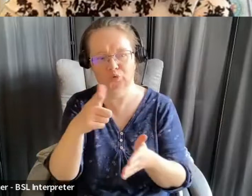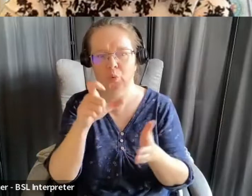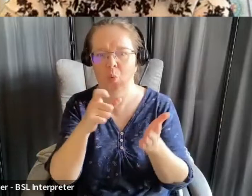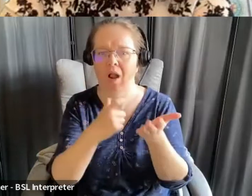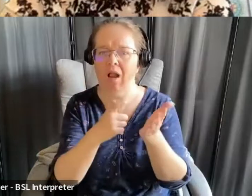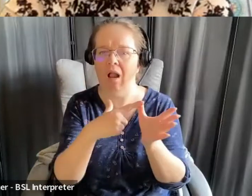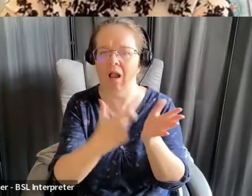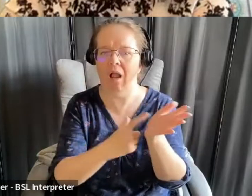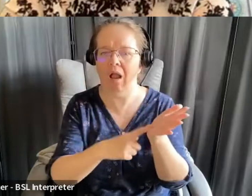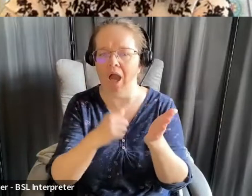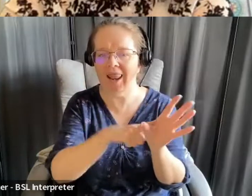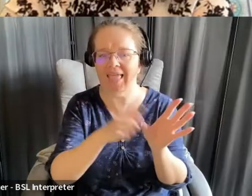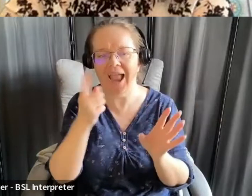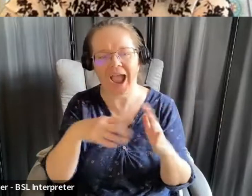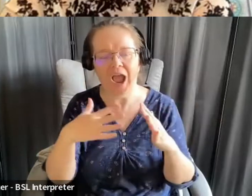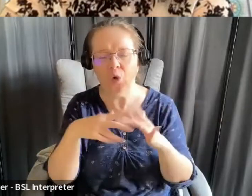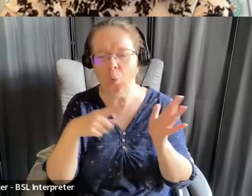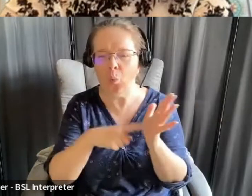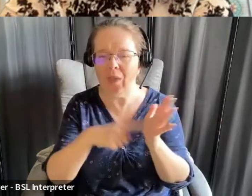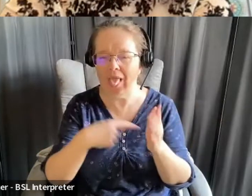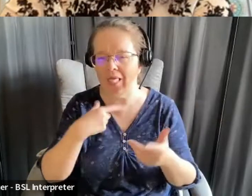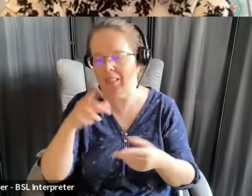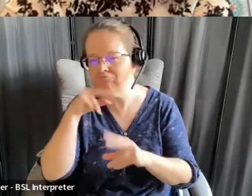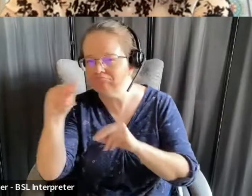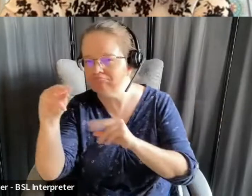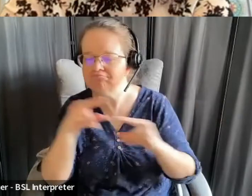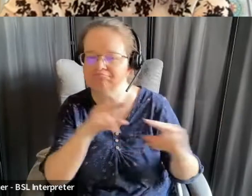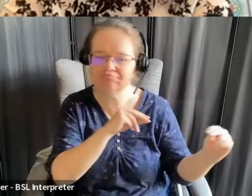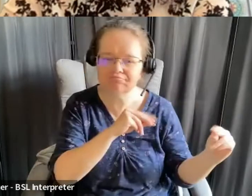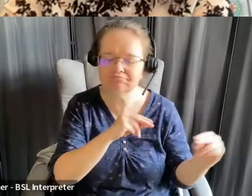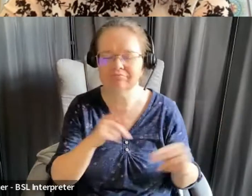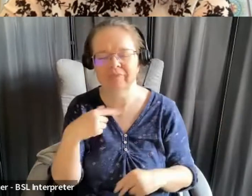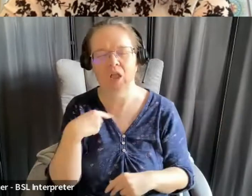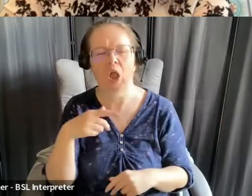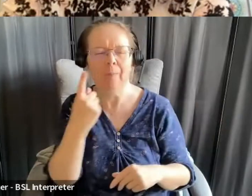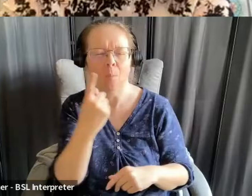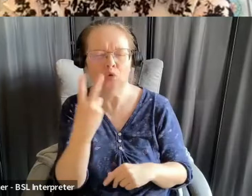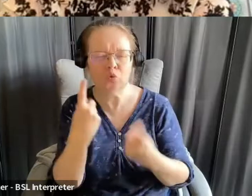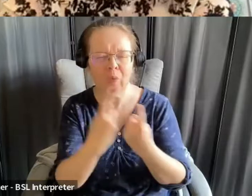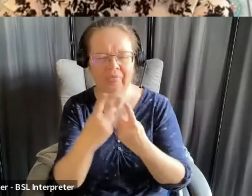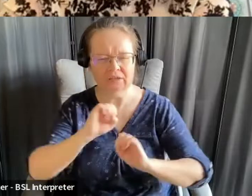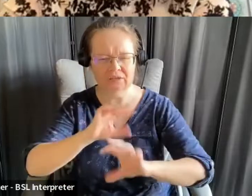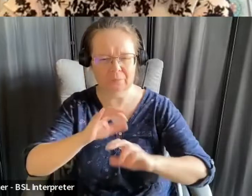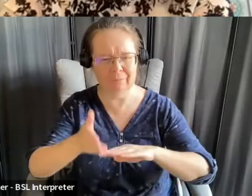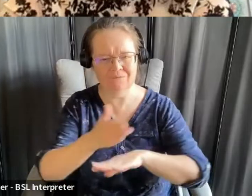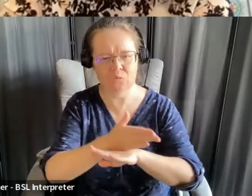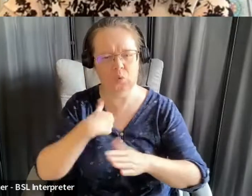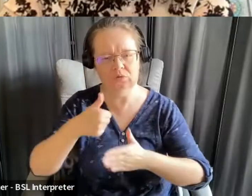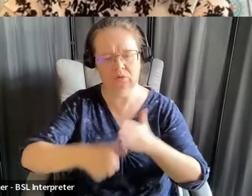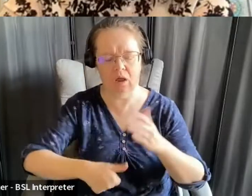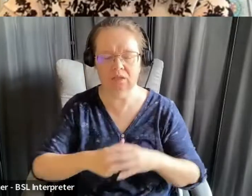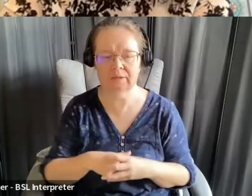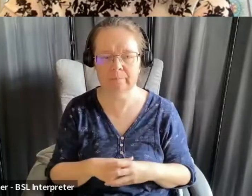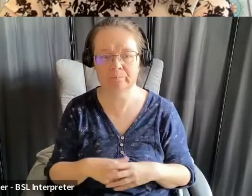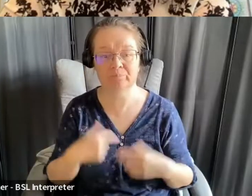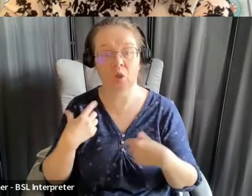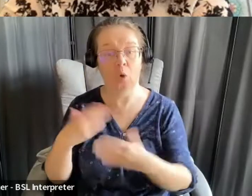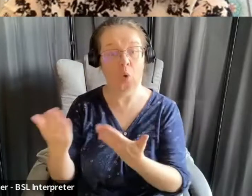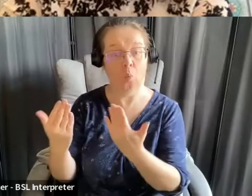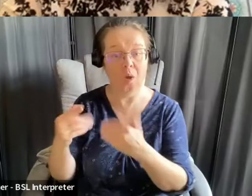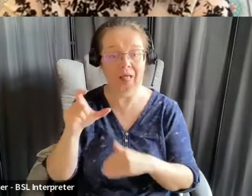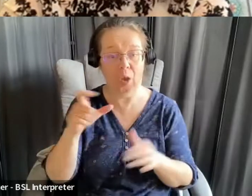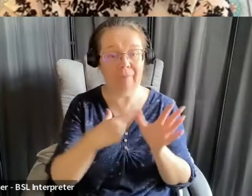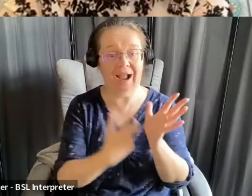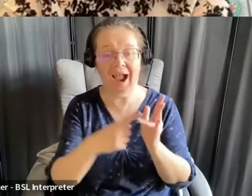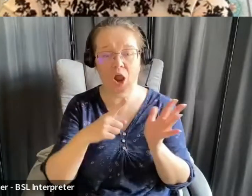the choices they've made and where they are on their journey. So just a couple of things before we get started. I'd like to also welcome